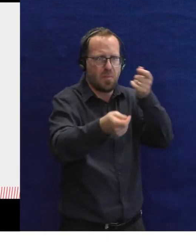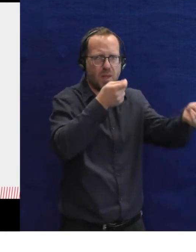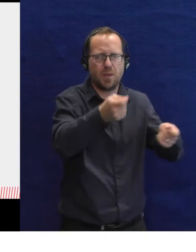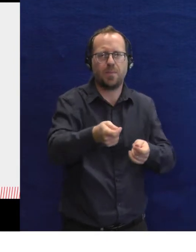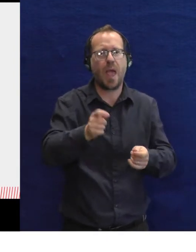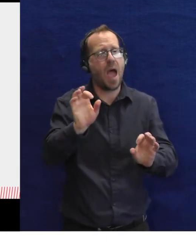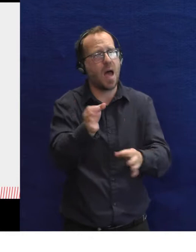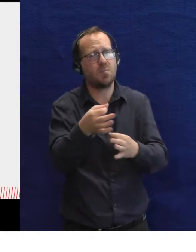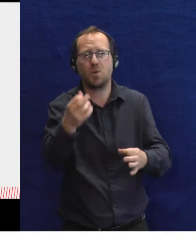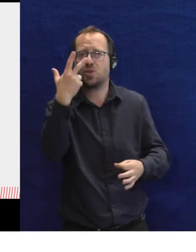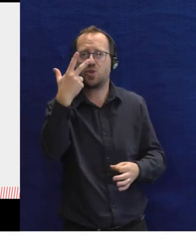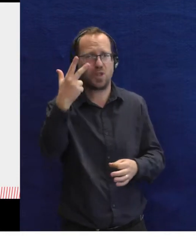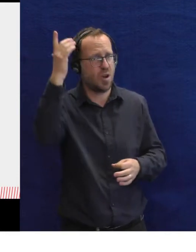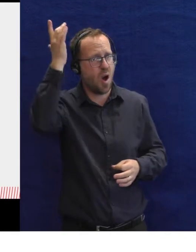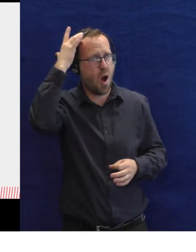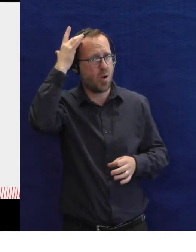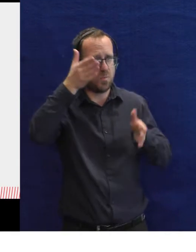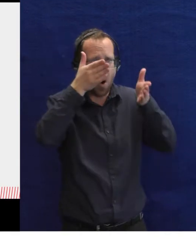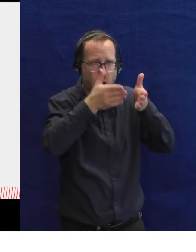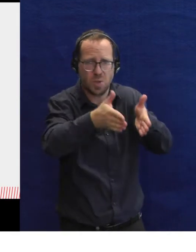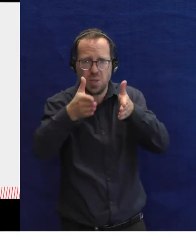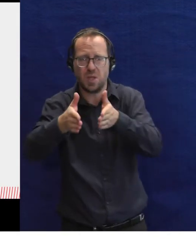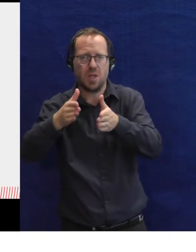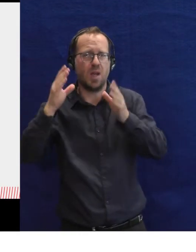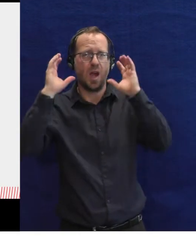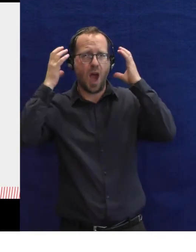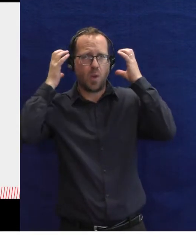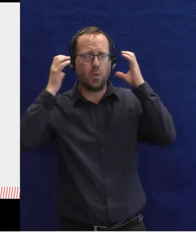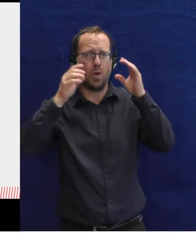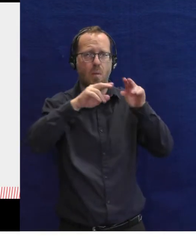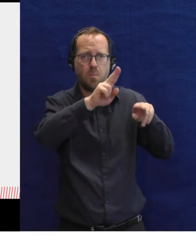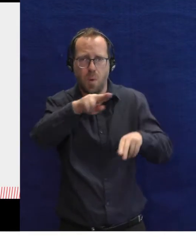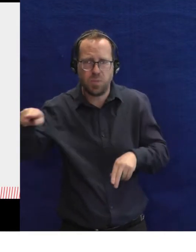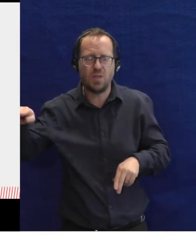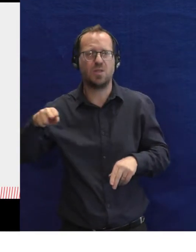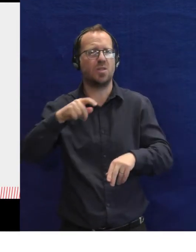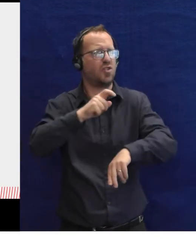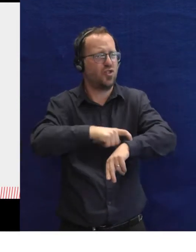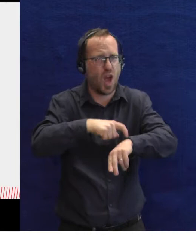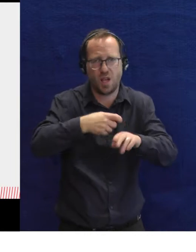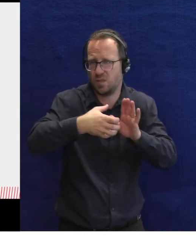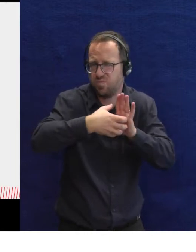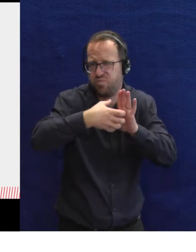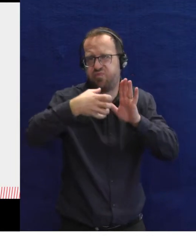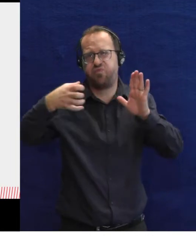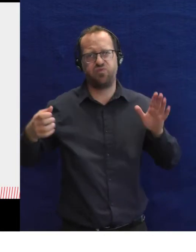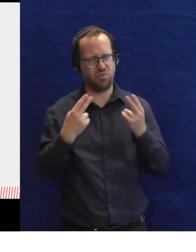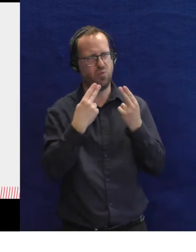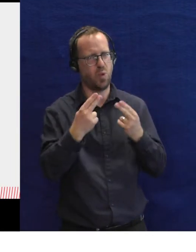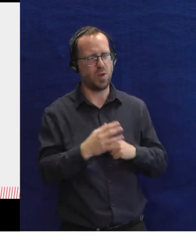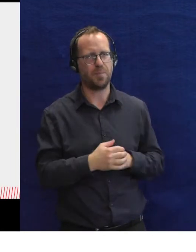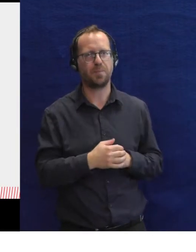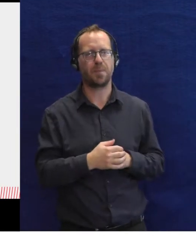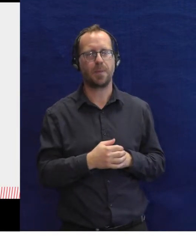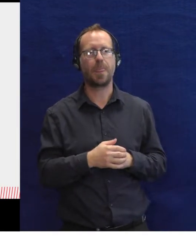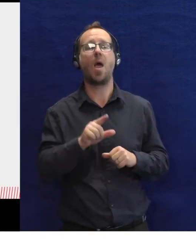paid like professionals. They are spending hours and hours on the creation. Of course, you need to pay for hours and hours. And then